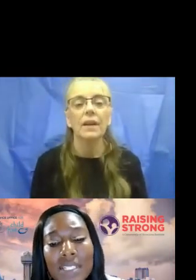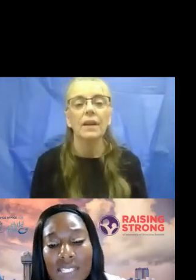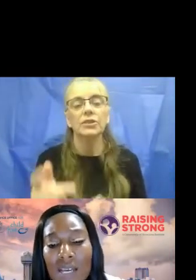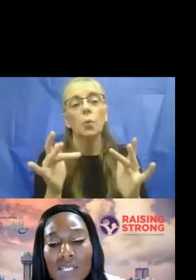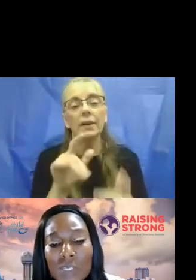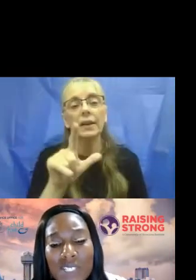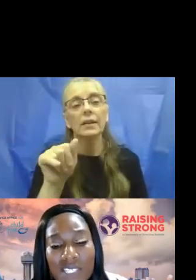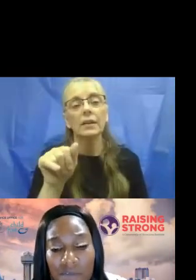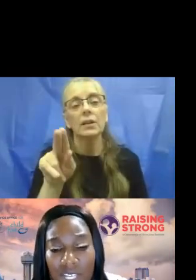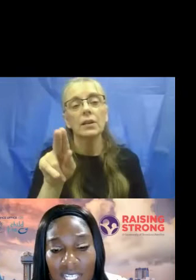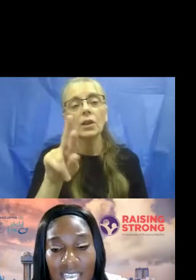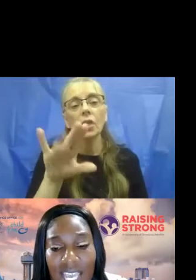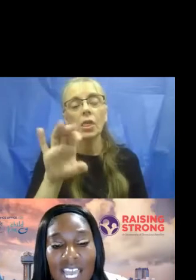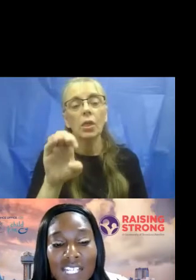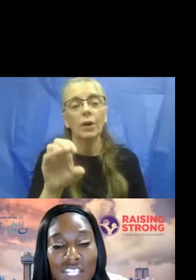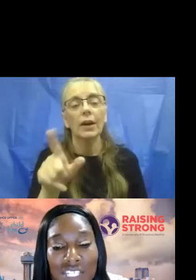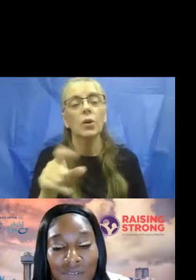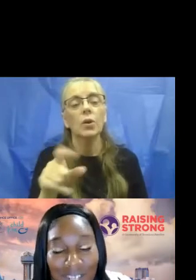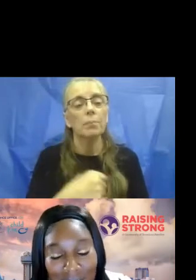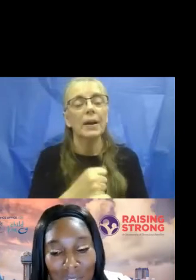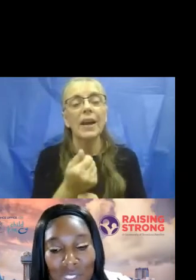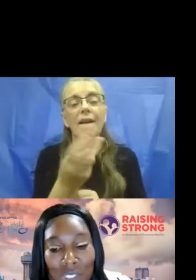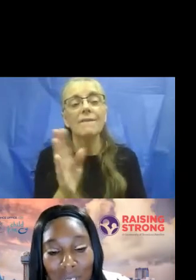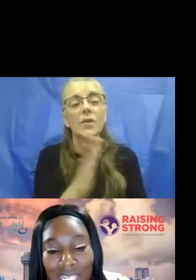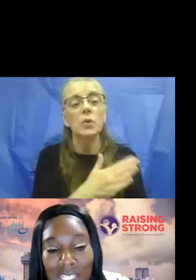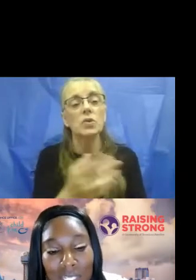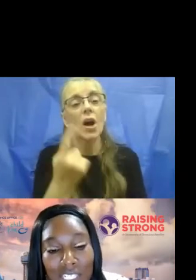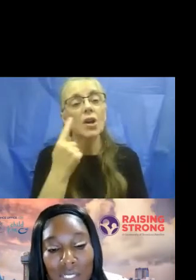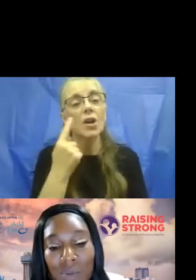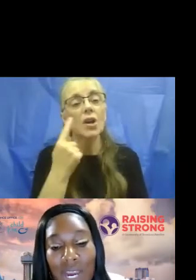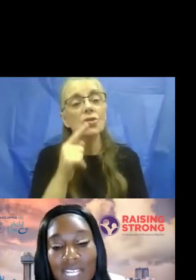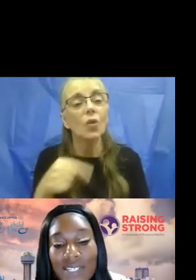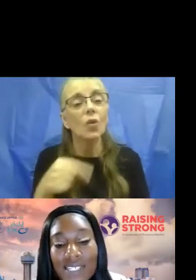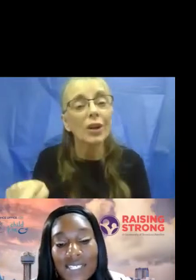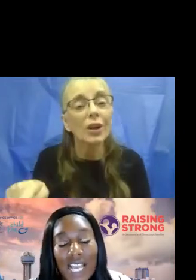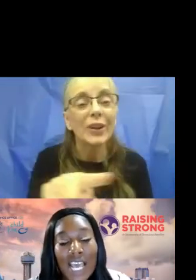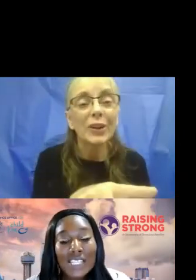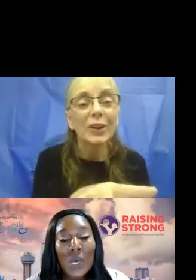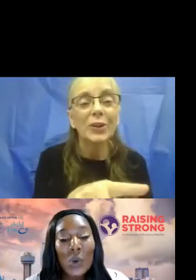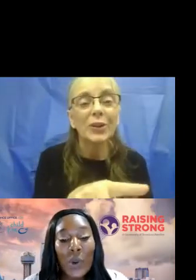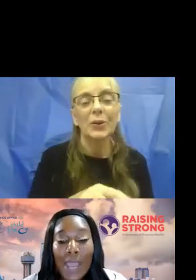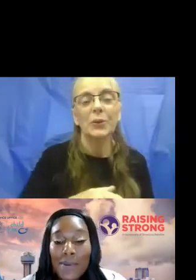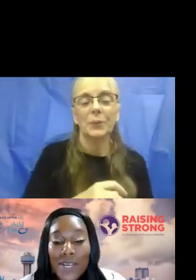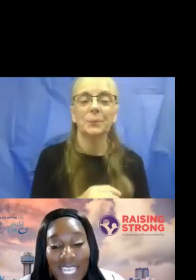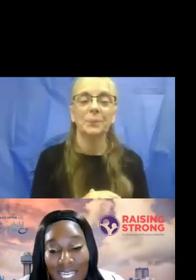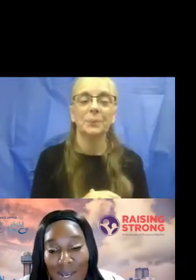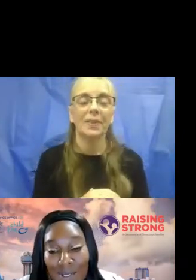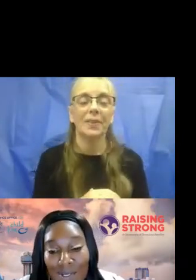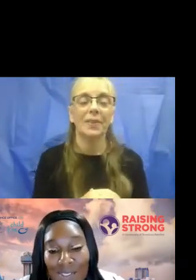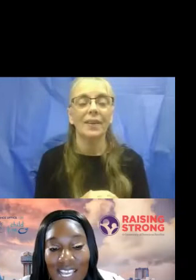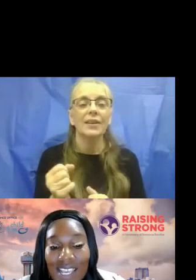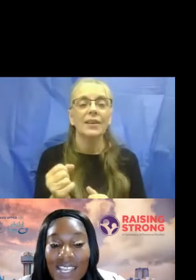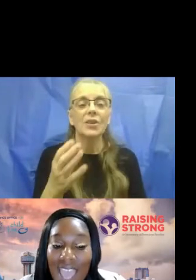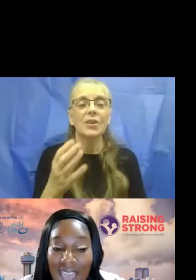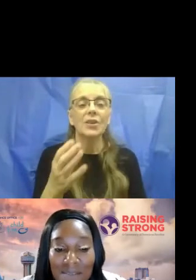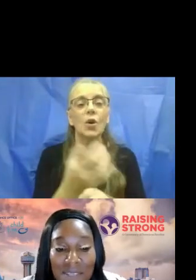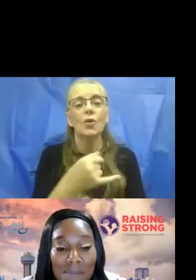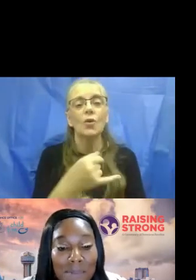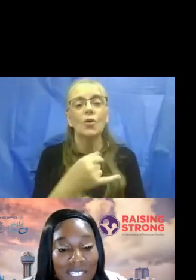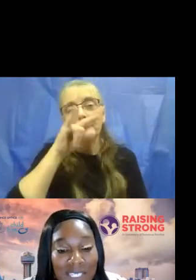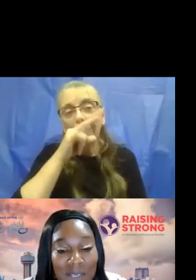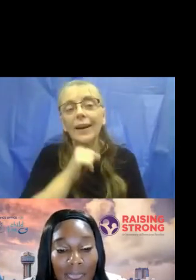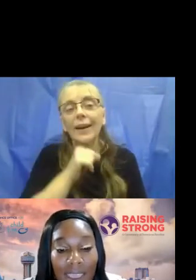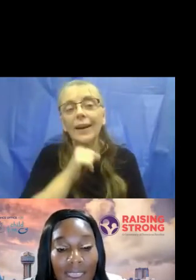a couple of songs specifically just for you 2022 graduates. So grab your kiddos and have